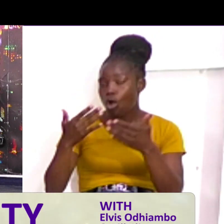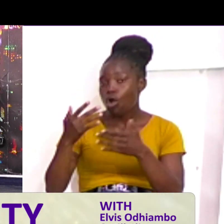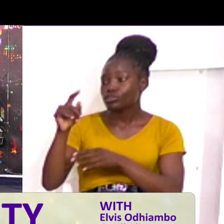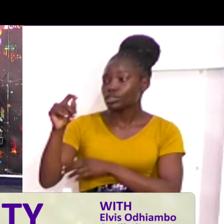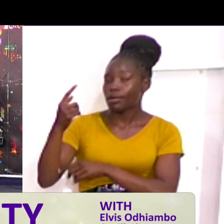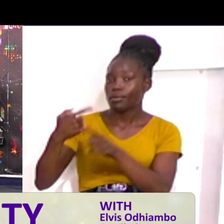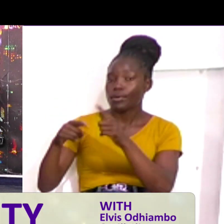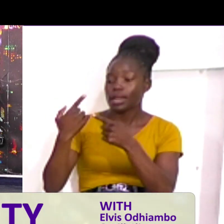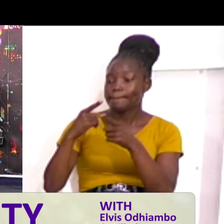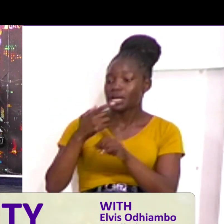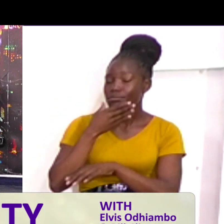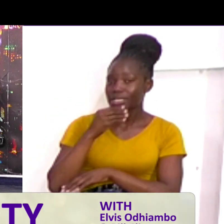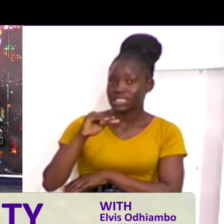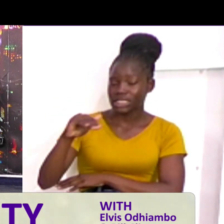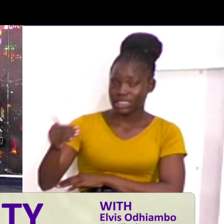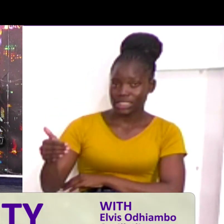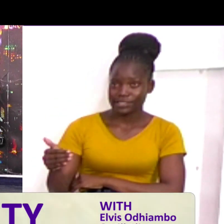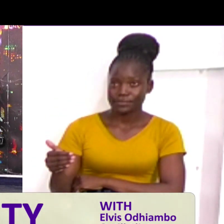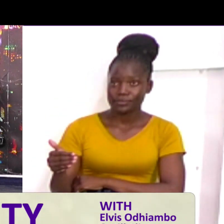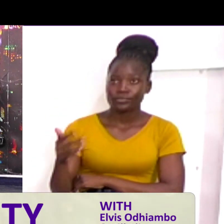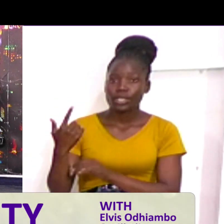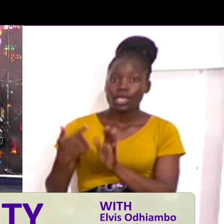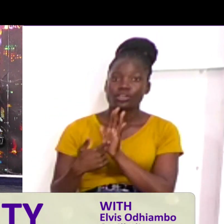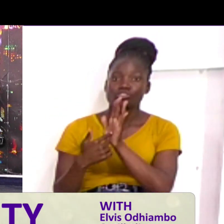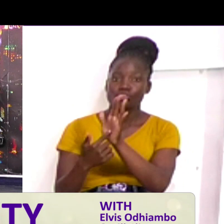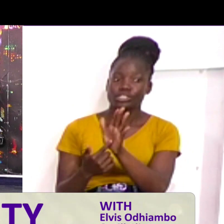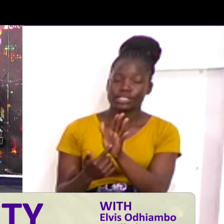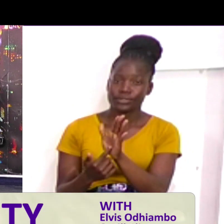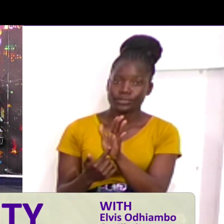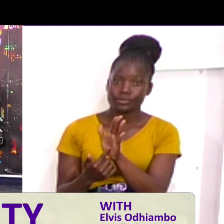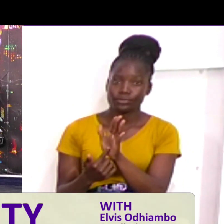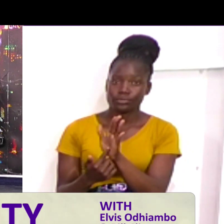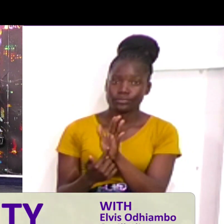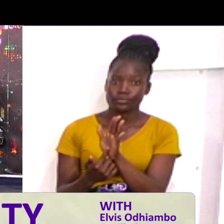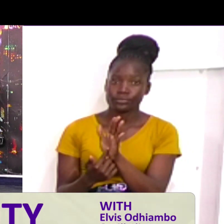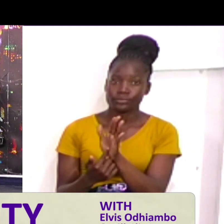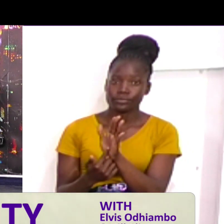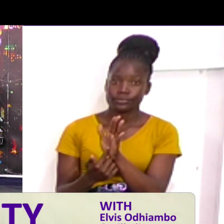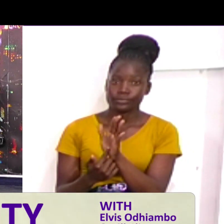least Manchester City showed their